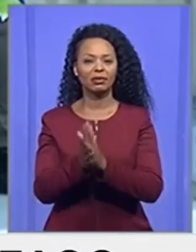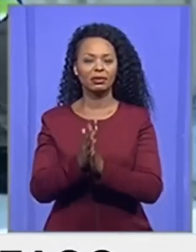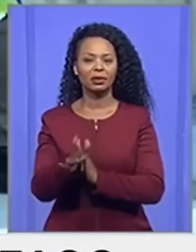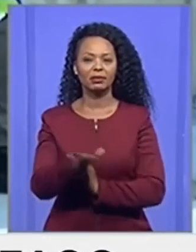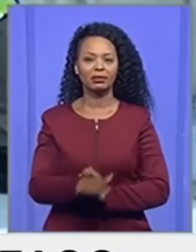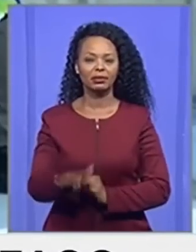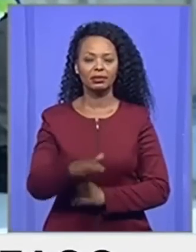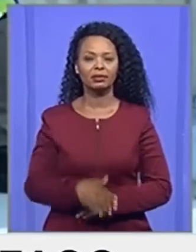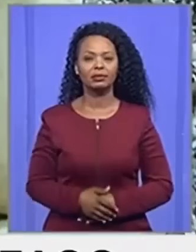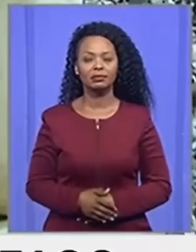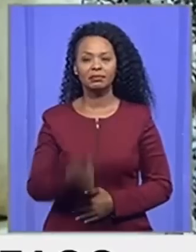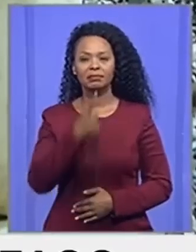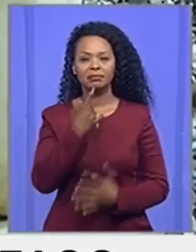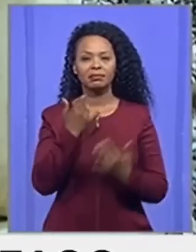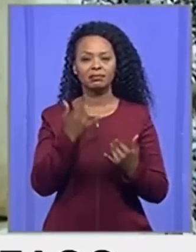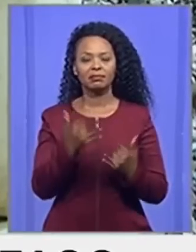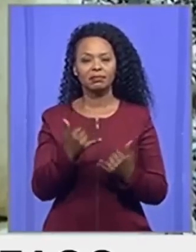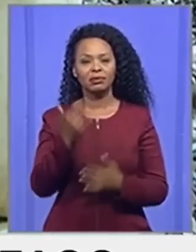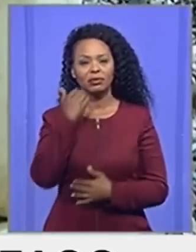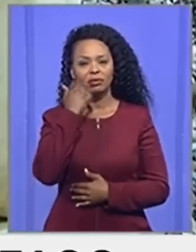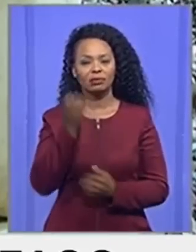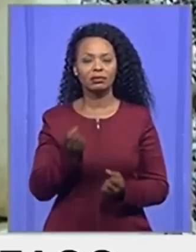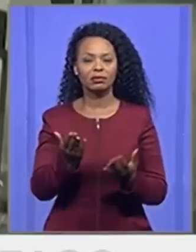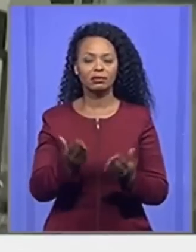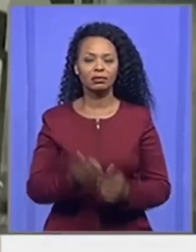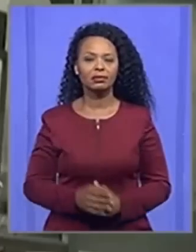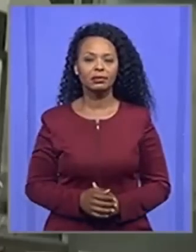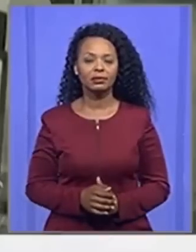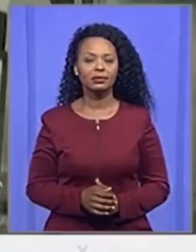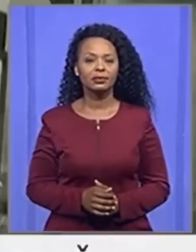gore ga ba di gadikele go di phura.